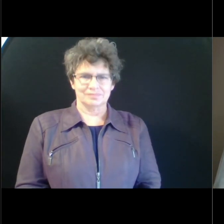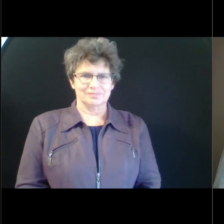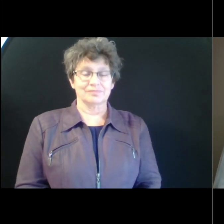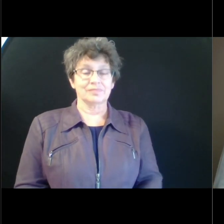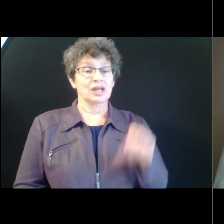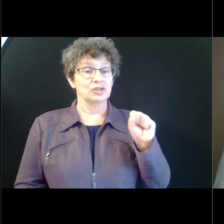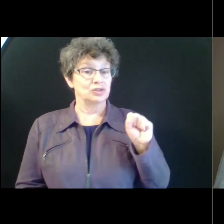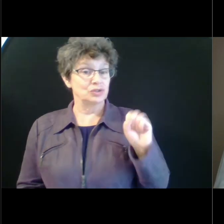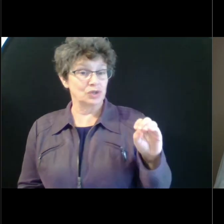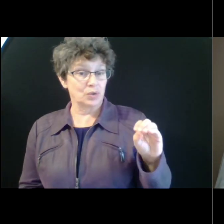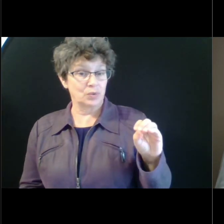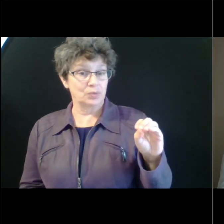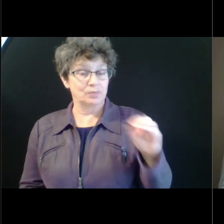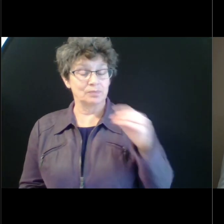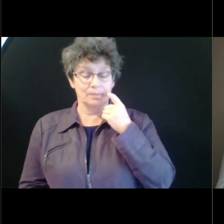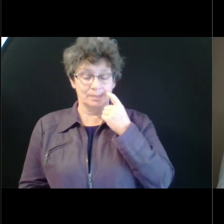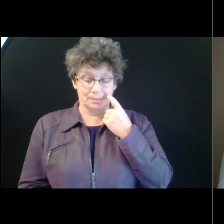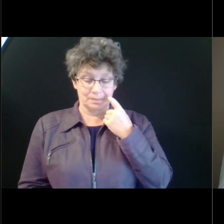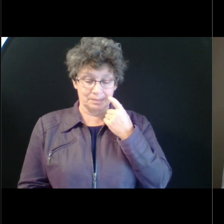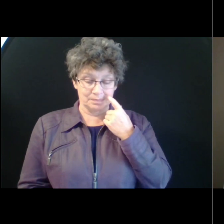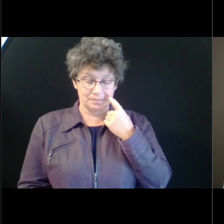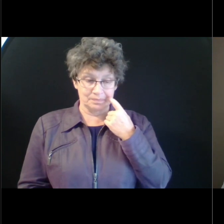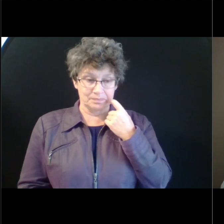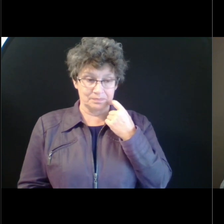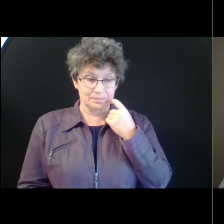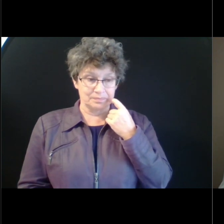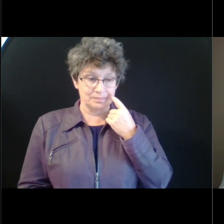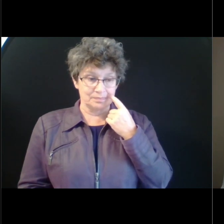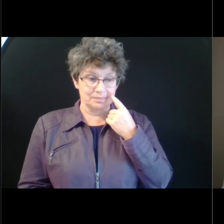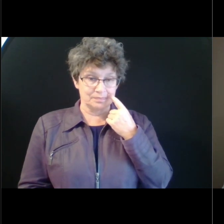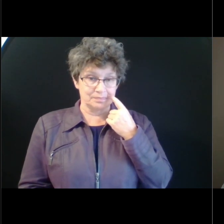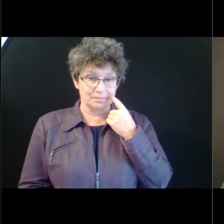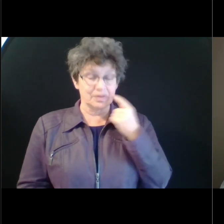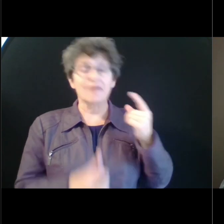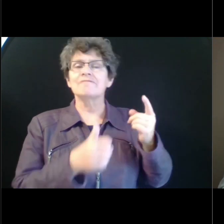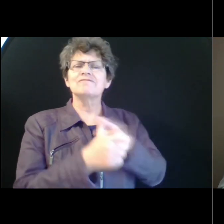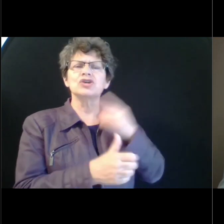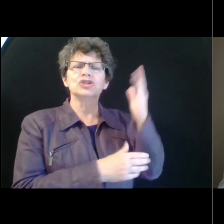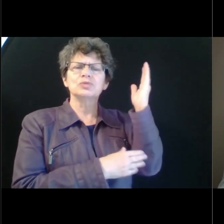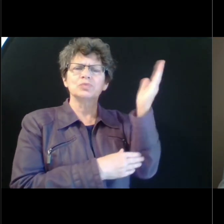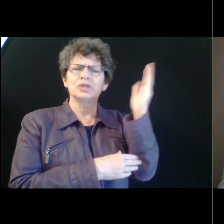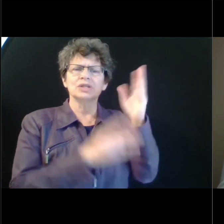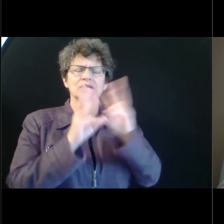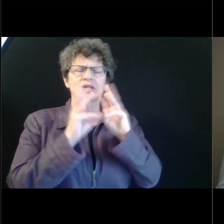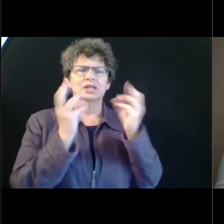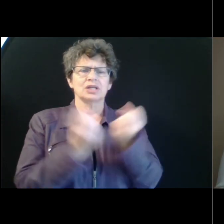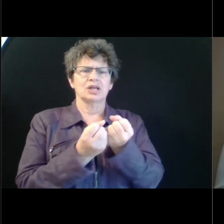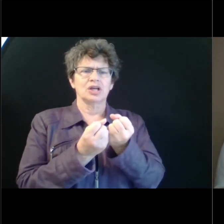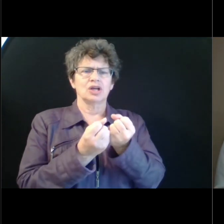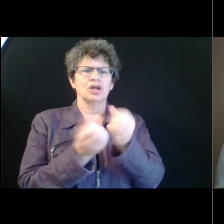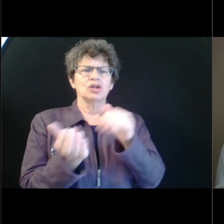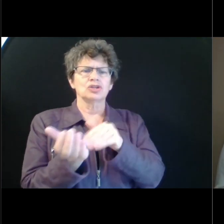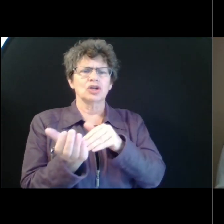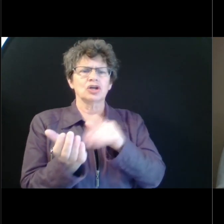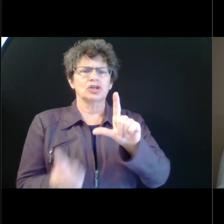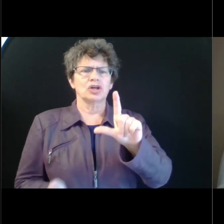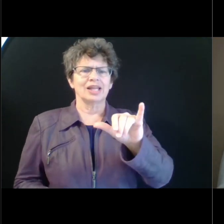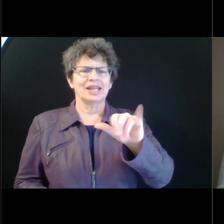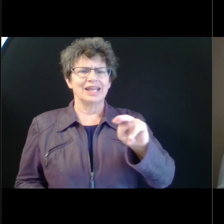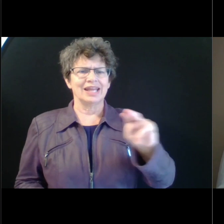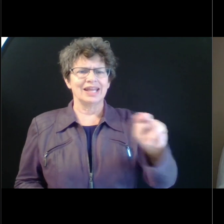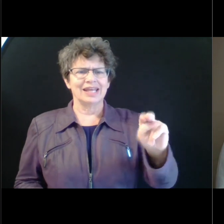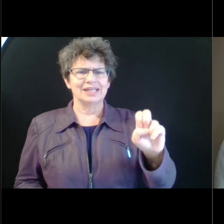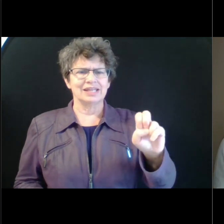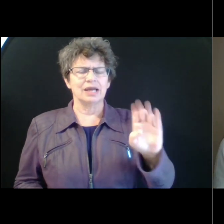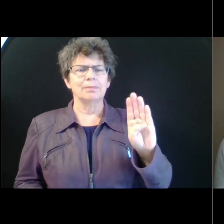So in the first presentation by Dr. Lynn Beatty, she opened her presentation